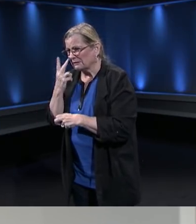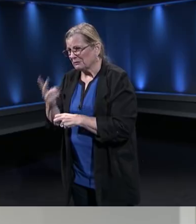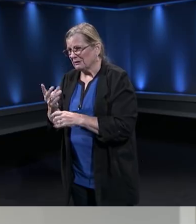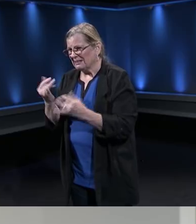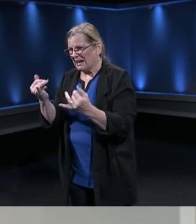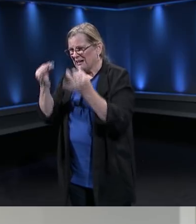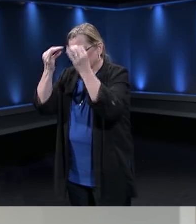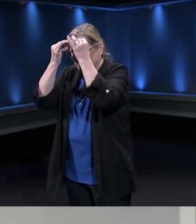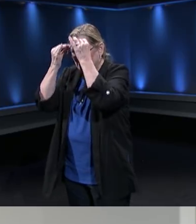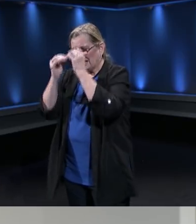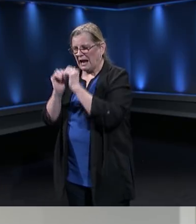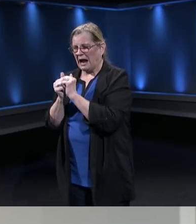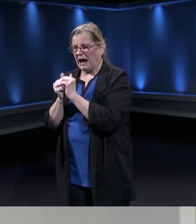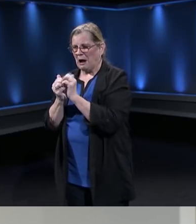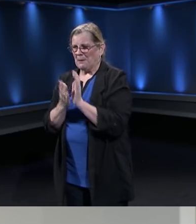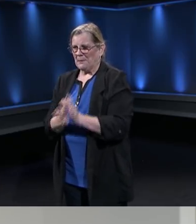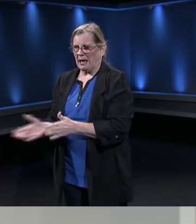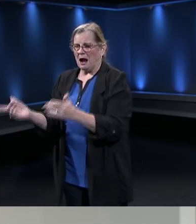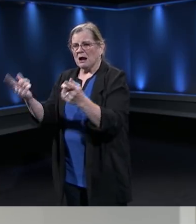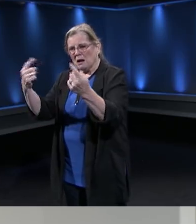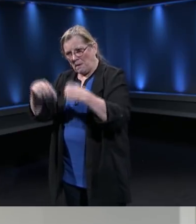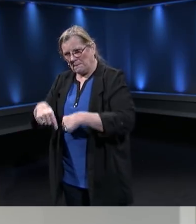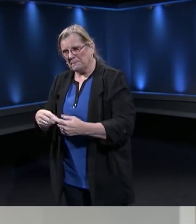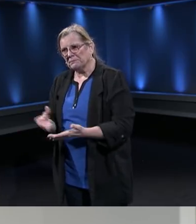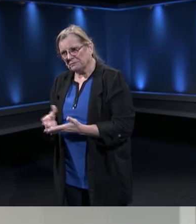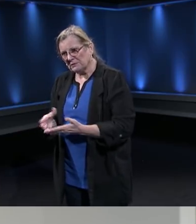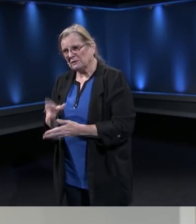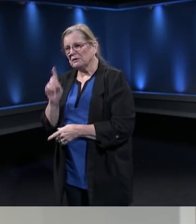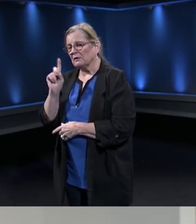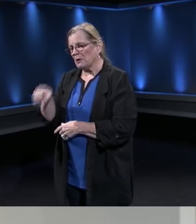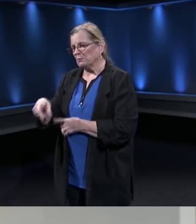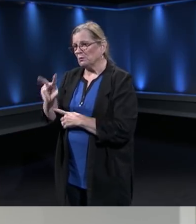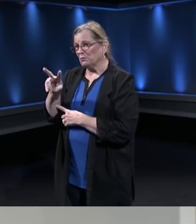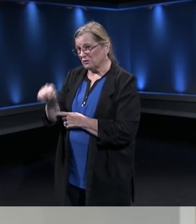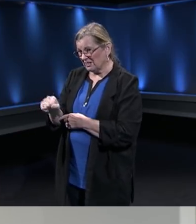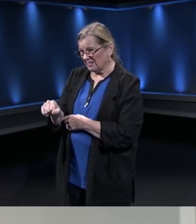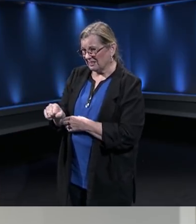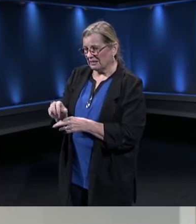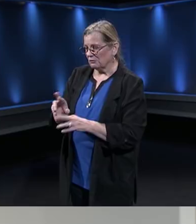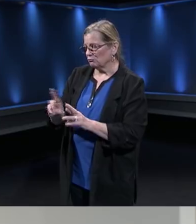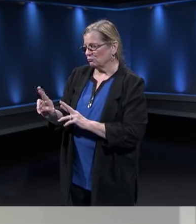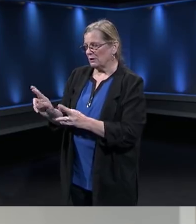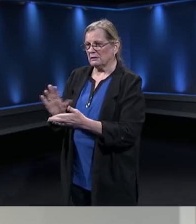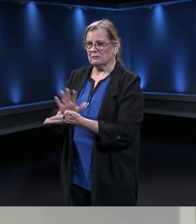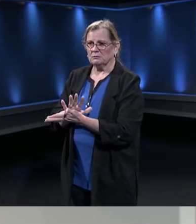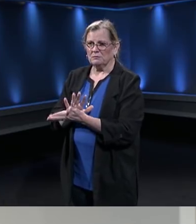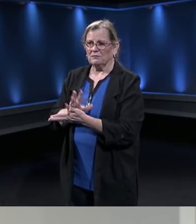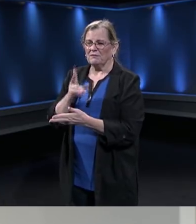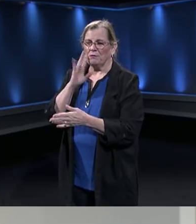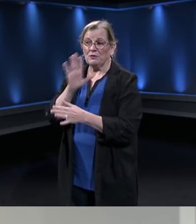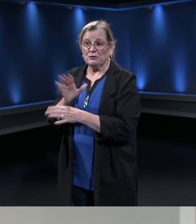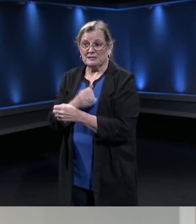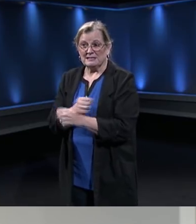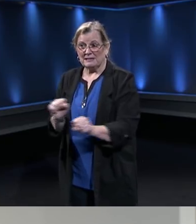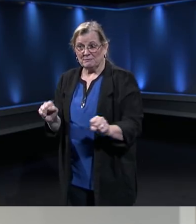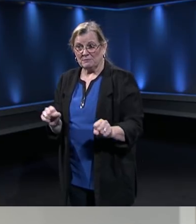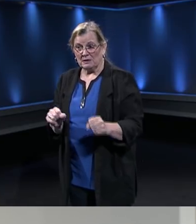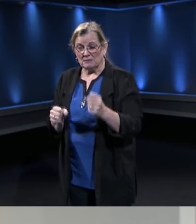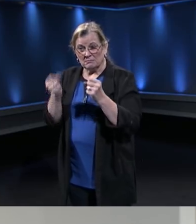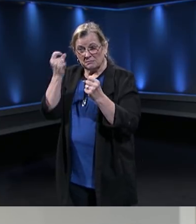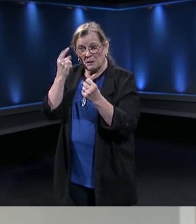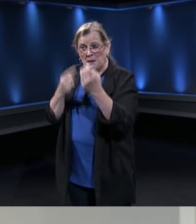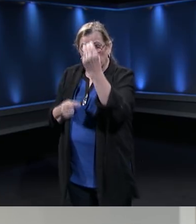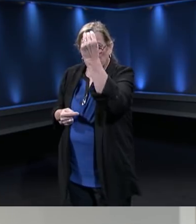conditions allow to provide cohorts in schools to provide additional supports, whether it's on those Mondays during the intervention